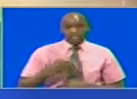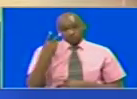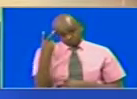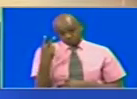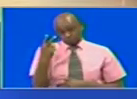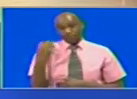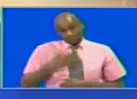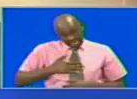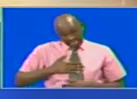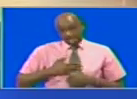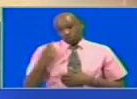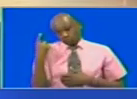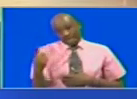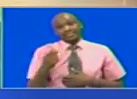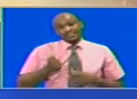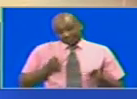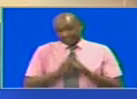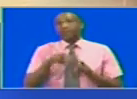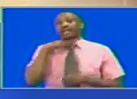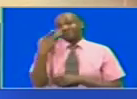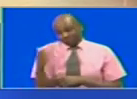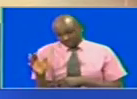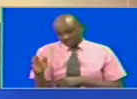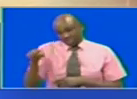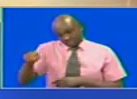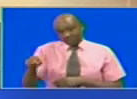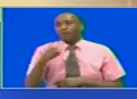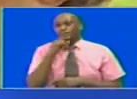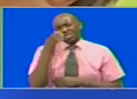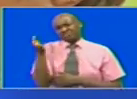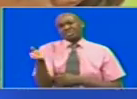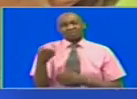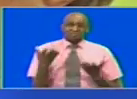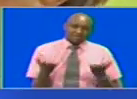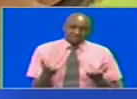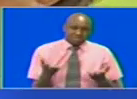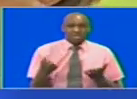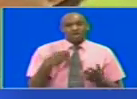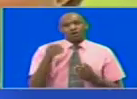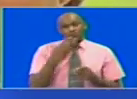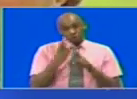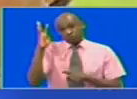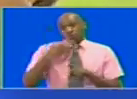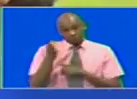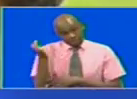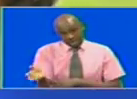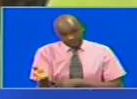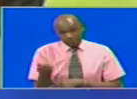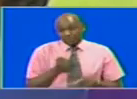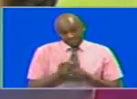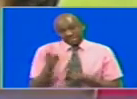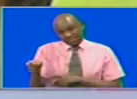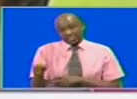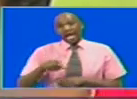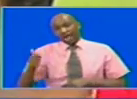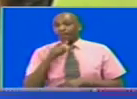own and one of my late sister, who is now a teenage boy. He's going to fourth form now, and the other two